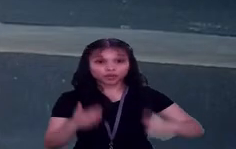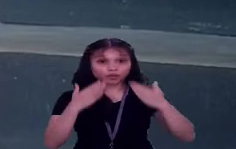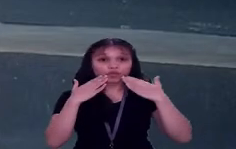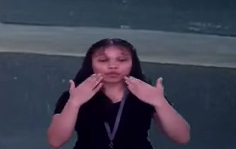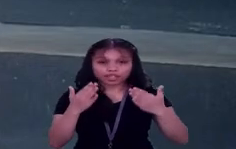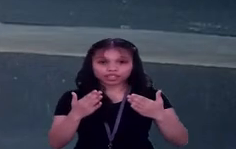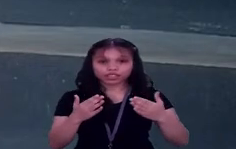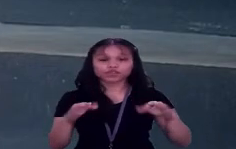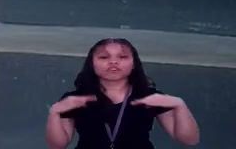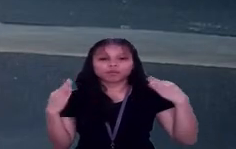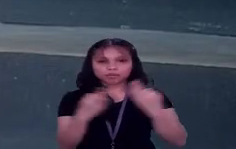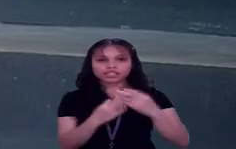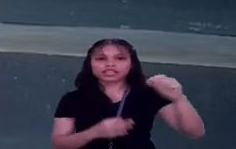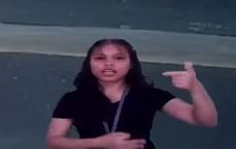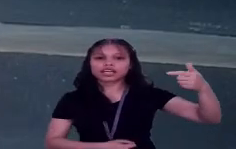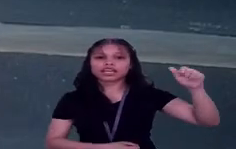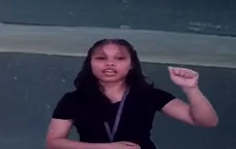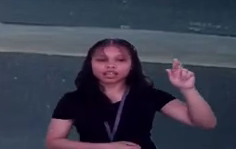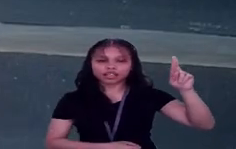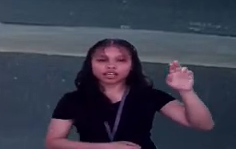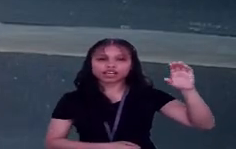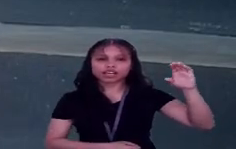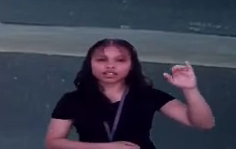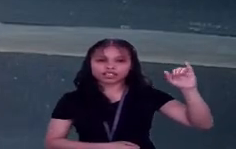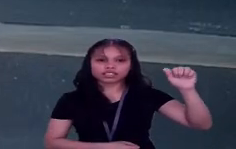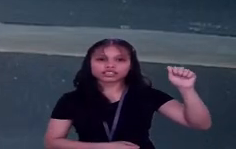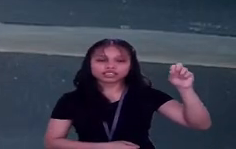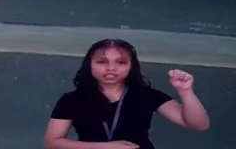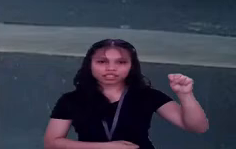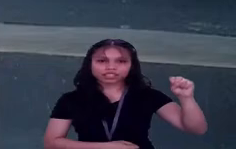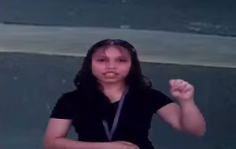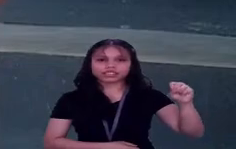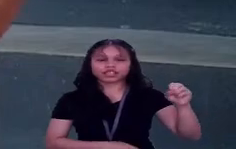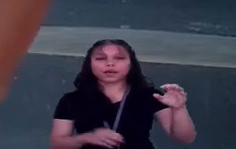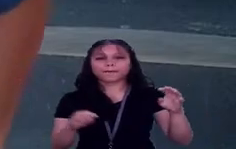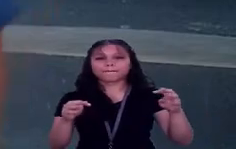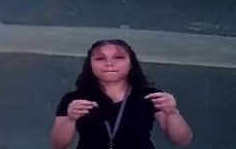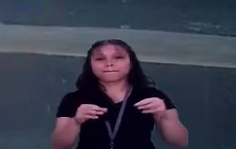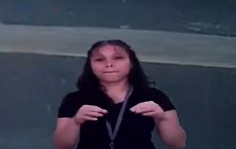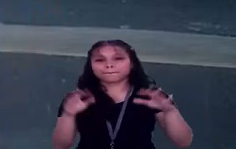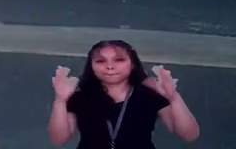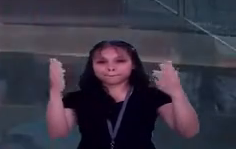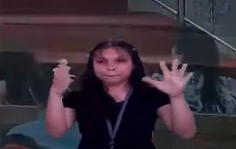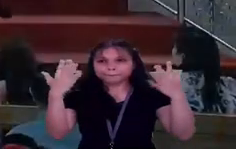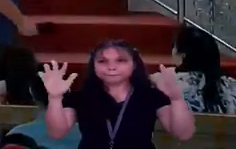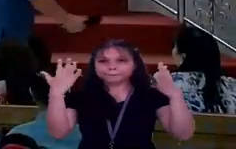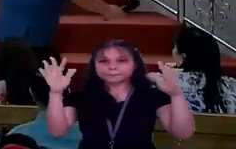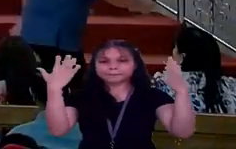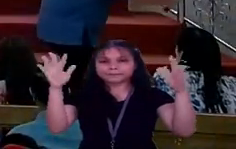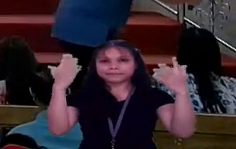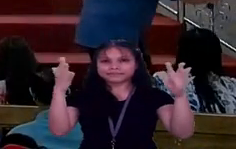po, the Garcias po, Permara and Anneli, your missionary to Pailin, Cambodia.